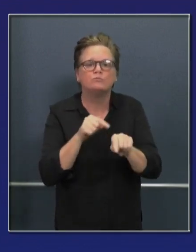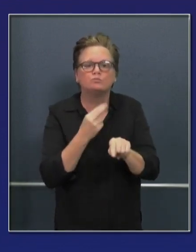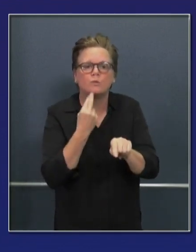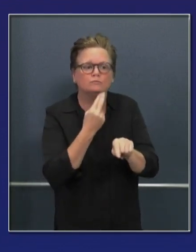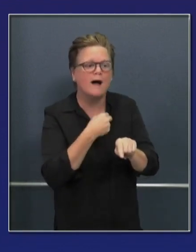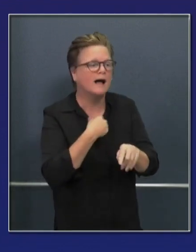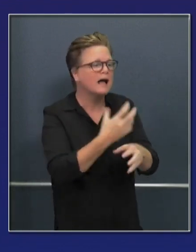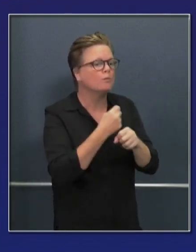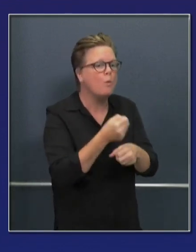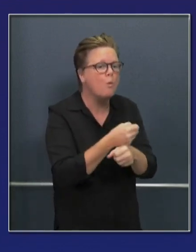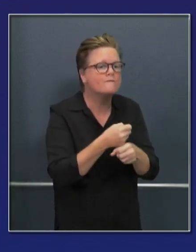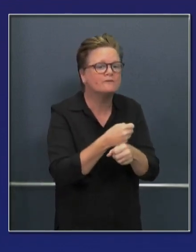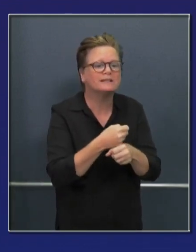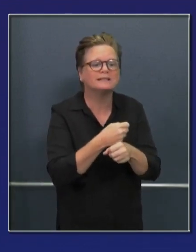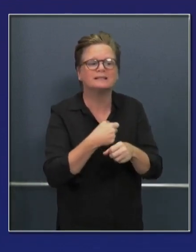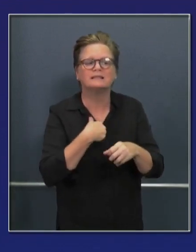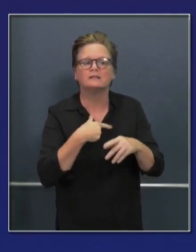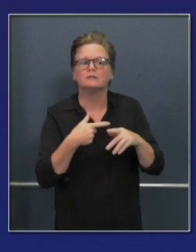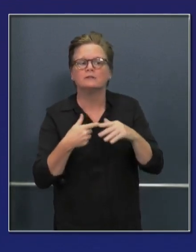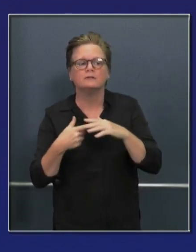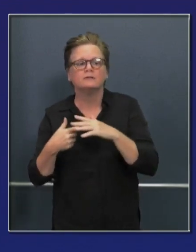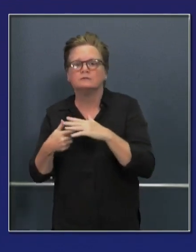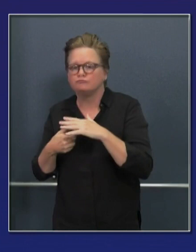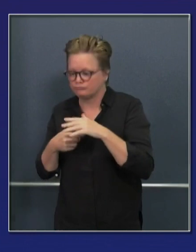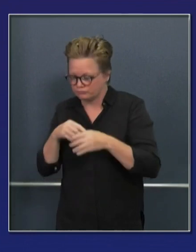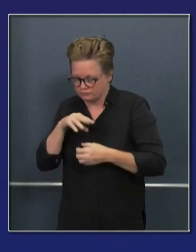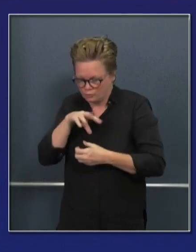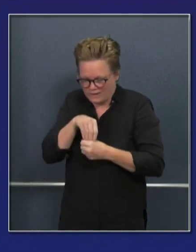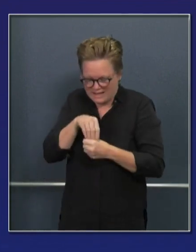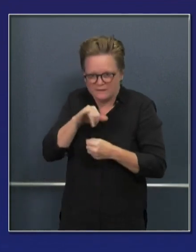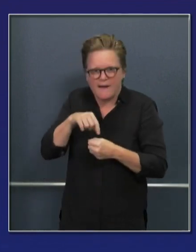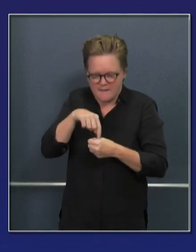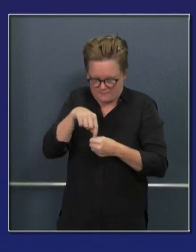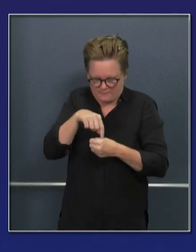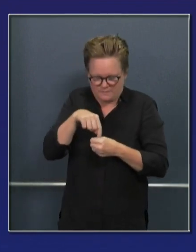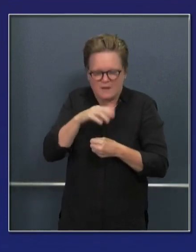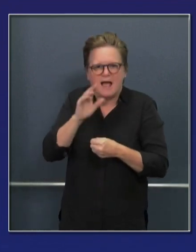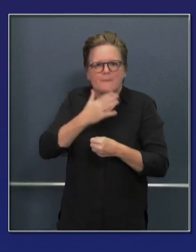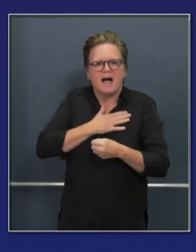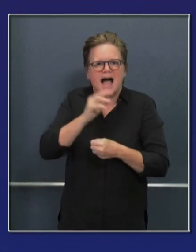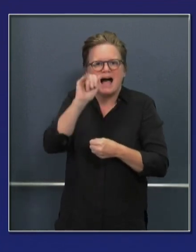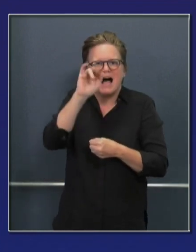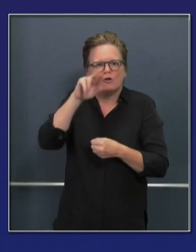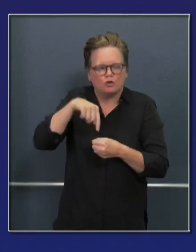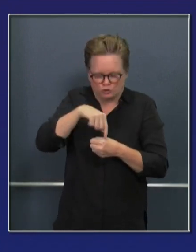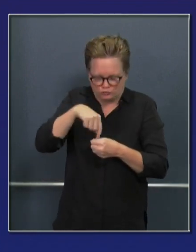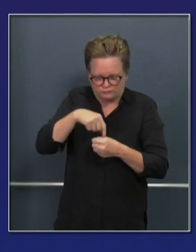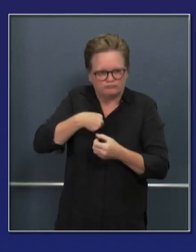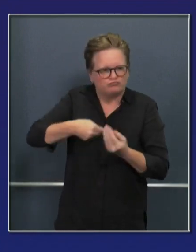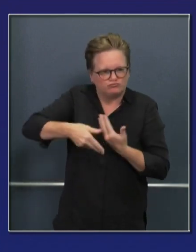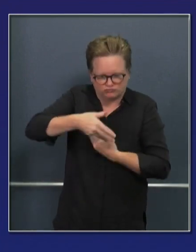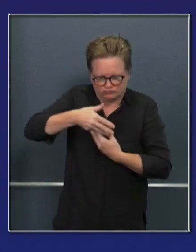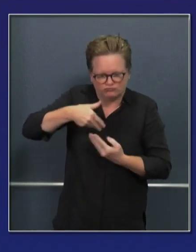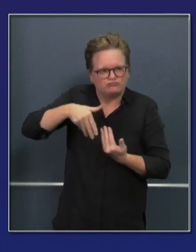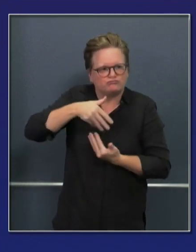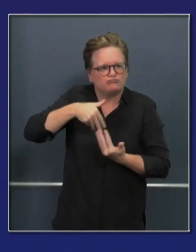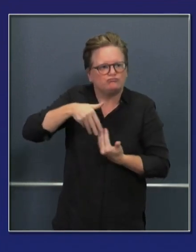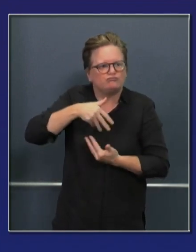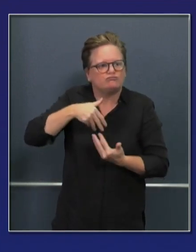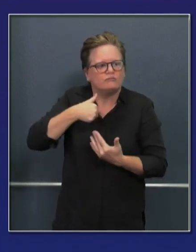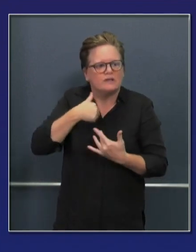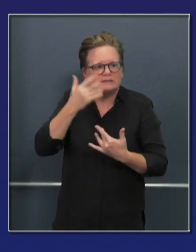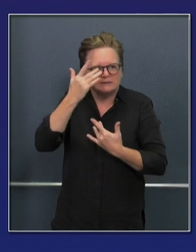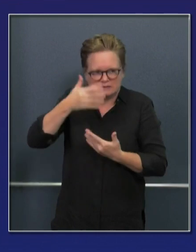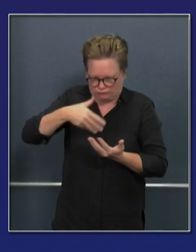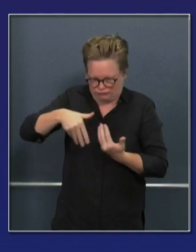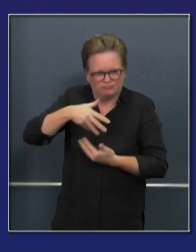and move away from people until this pandemic is behind us. So be smart. wear that face covering as